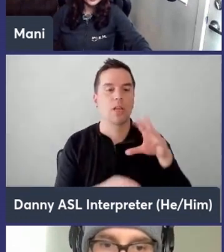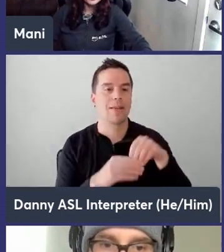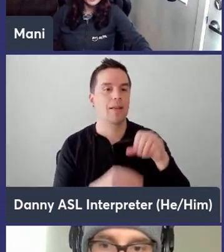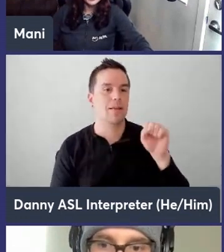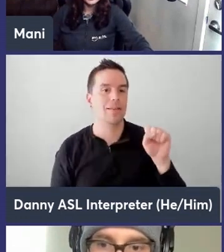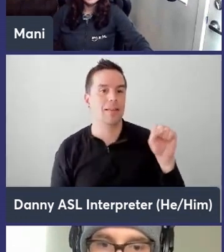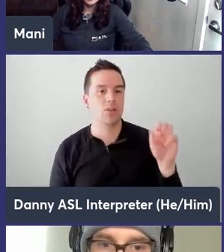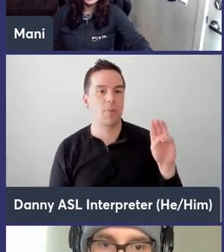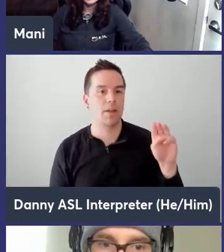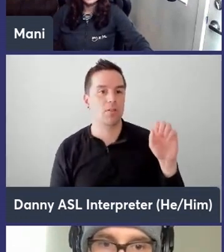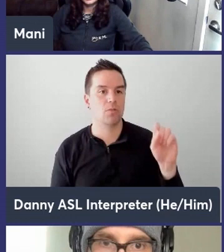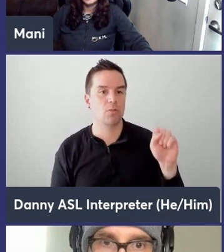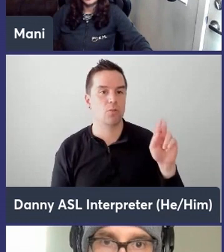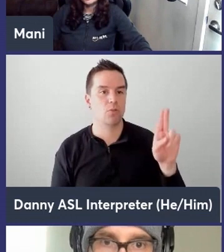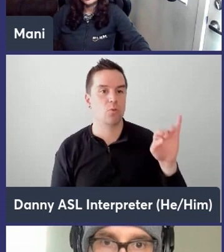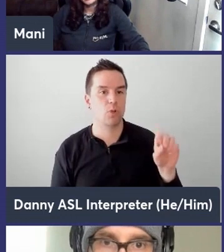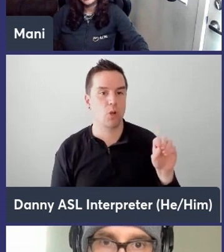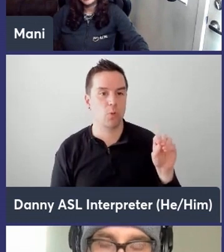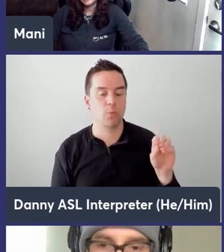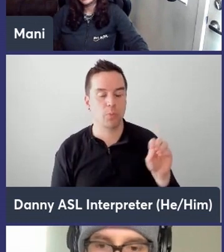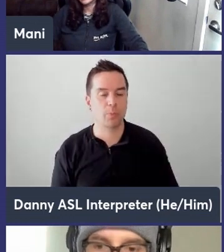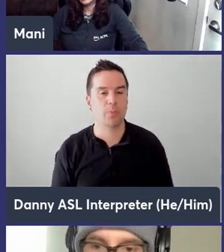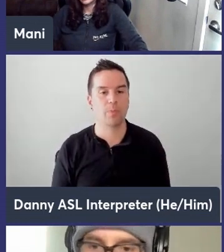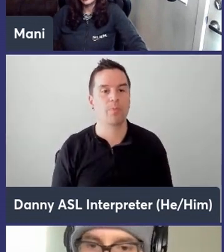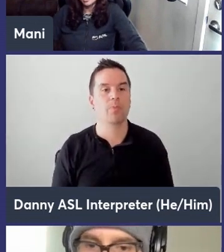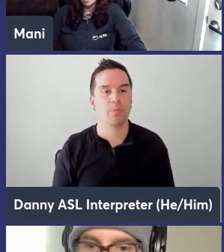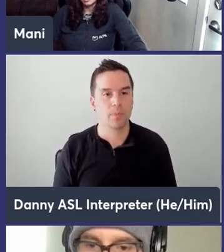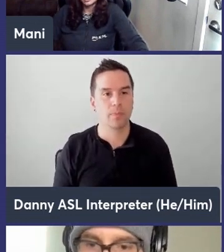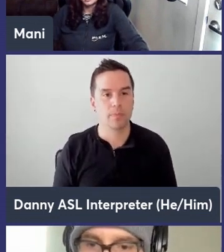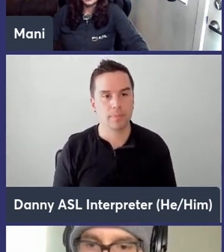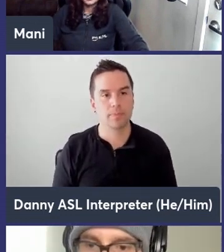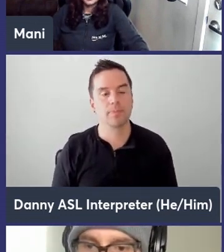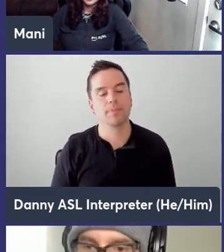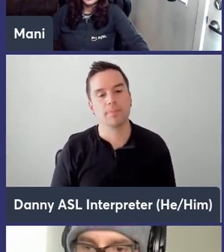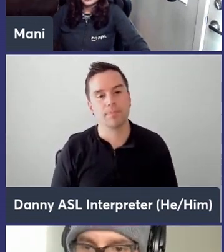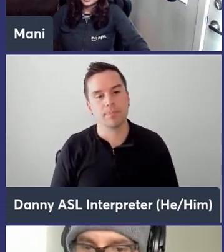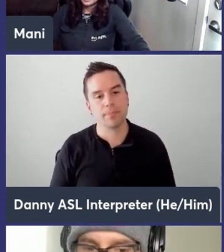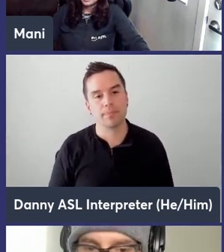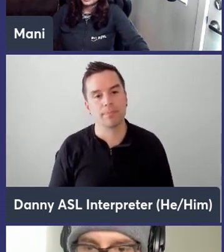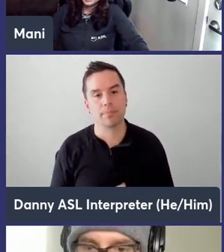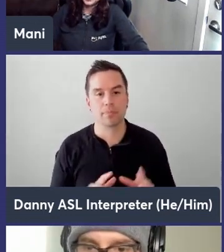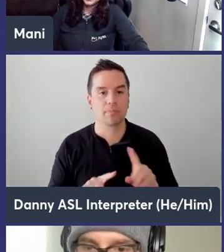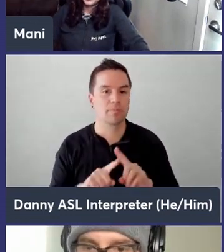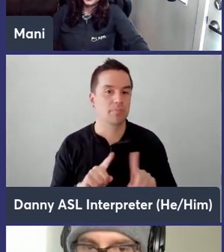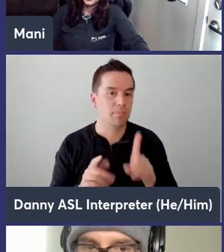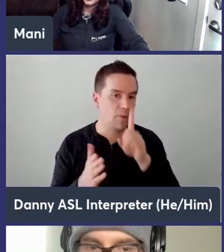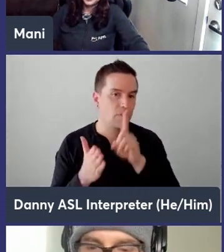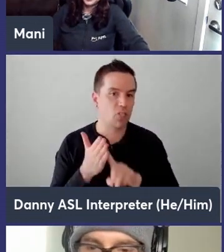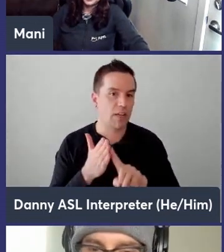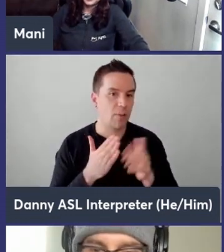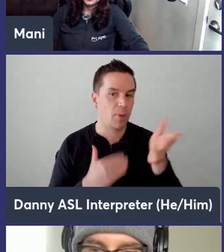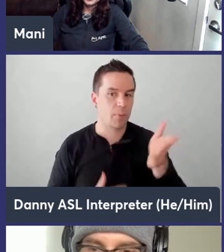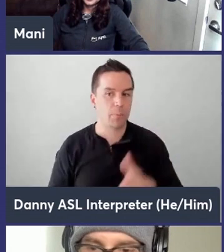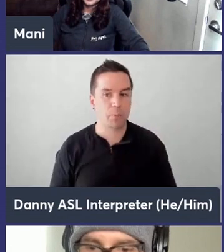support for the foundational models, which I'm not sure whether we have GPT-3 or not. But you can check that out. Yeah, I'll drop in the link to